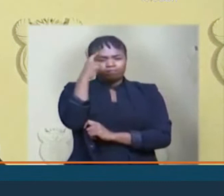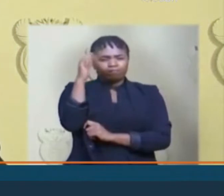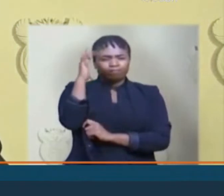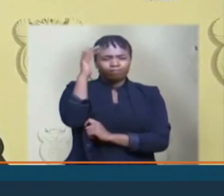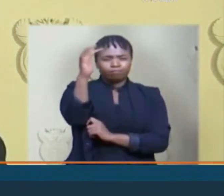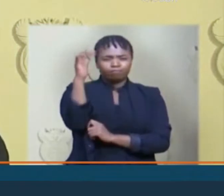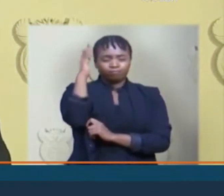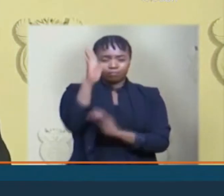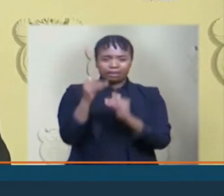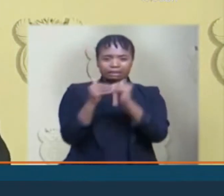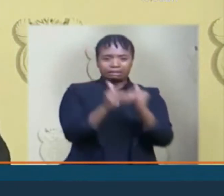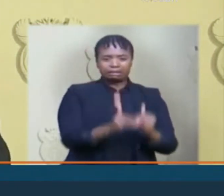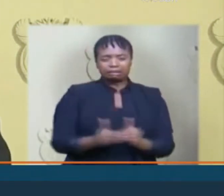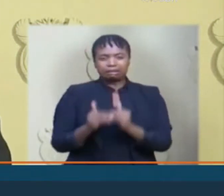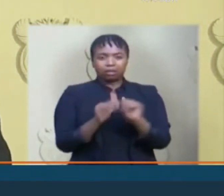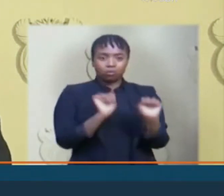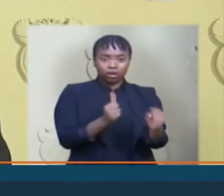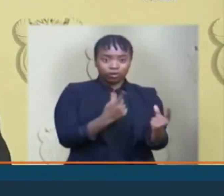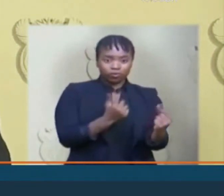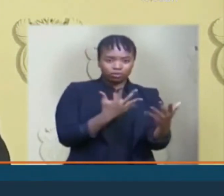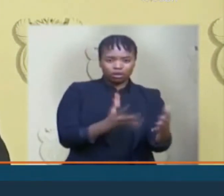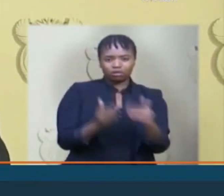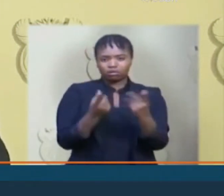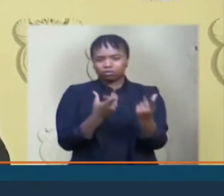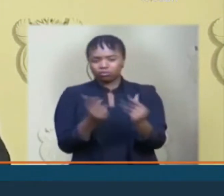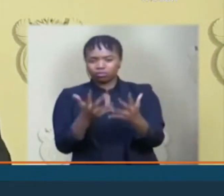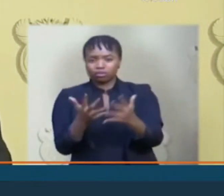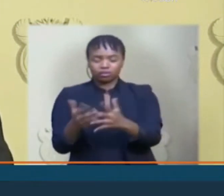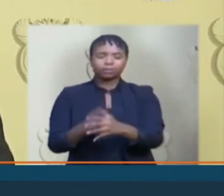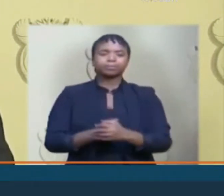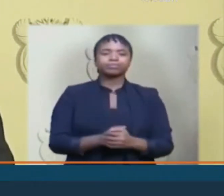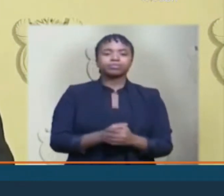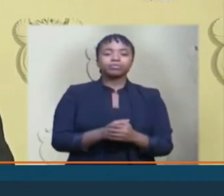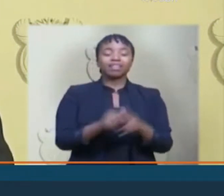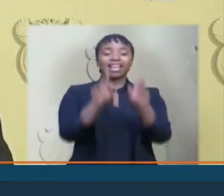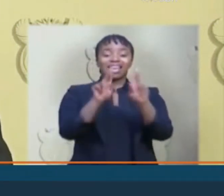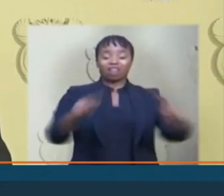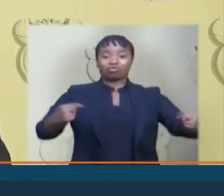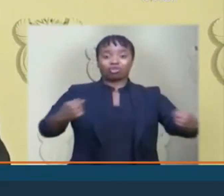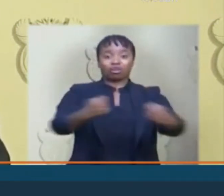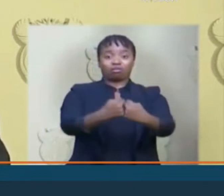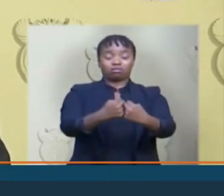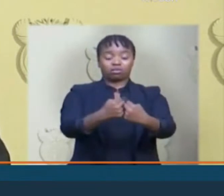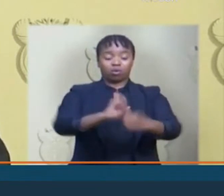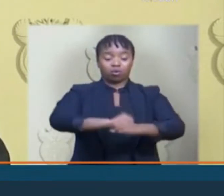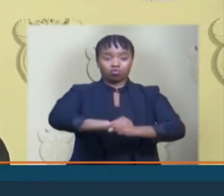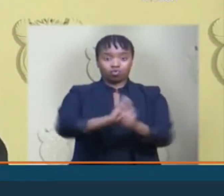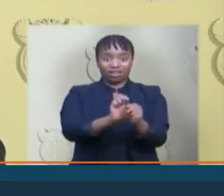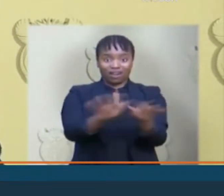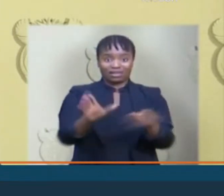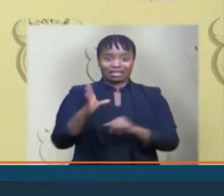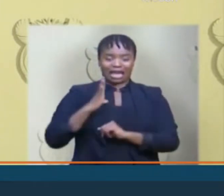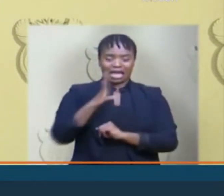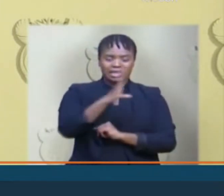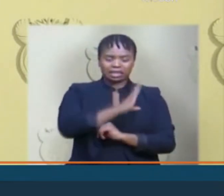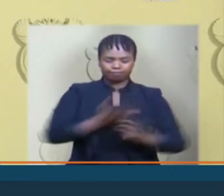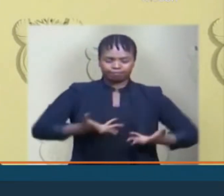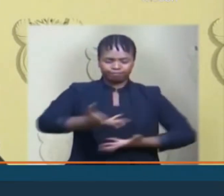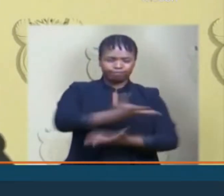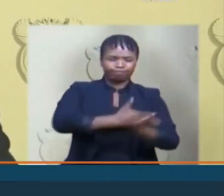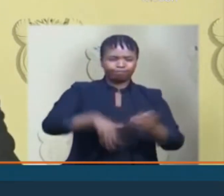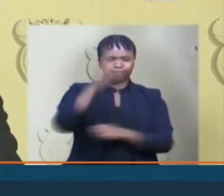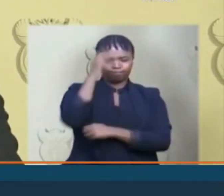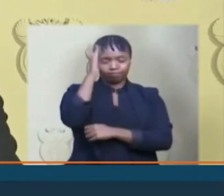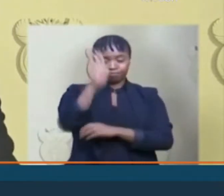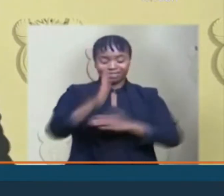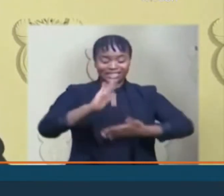the available evidence, the National Coronavirus Command Council has decided to